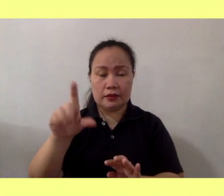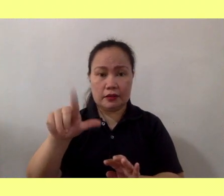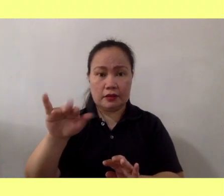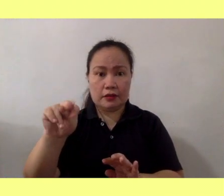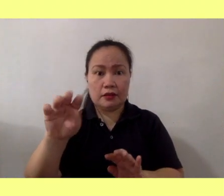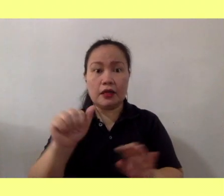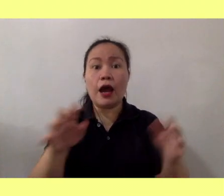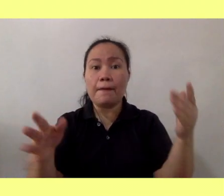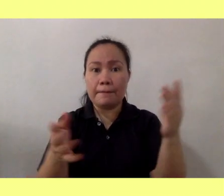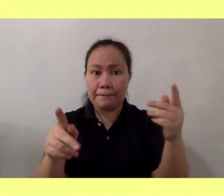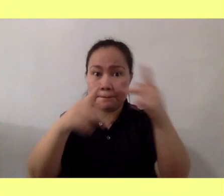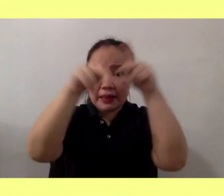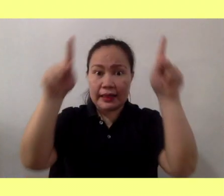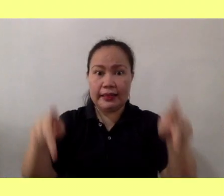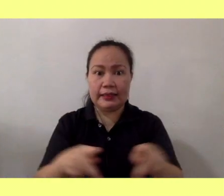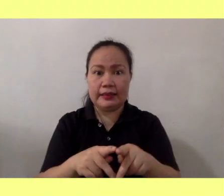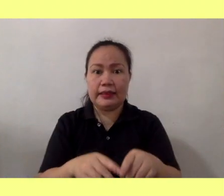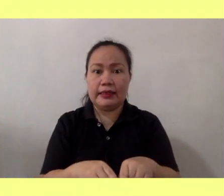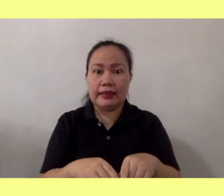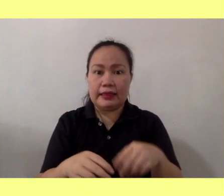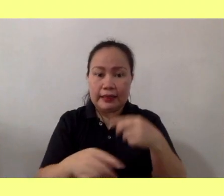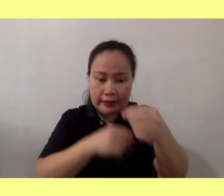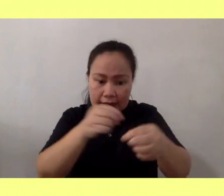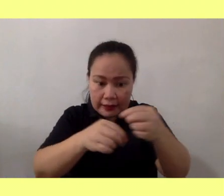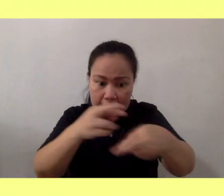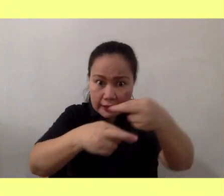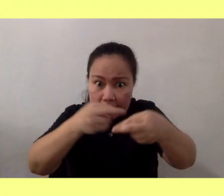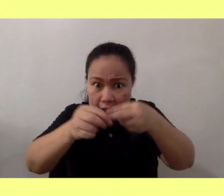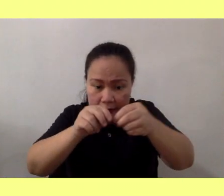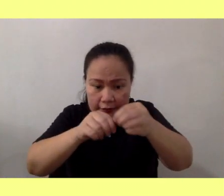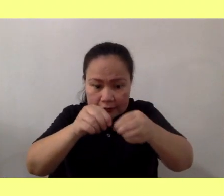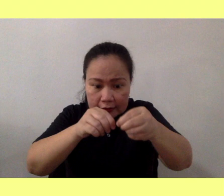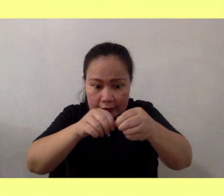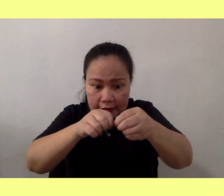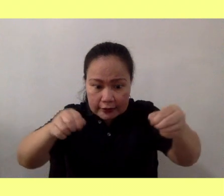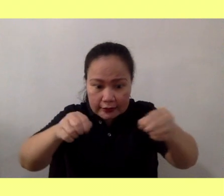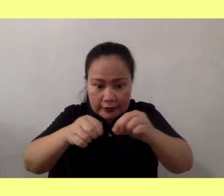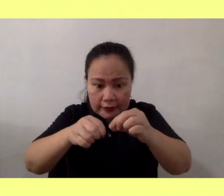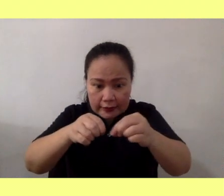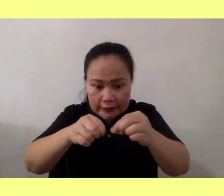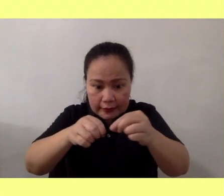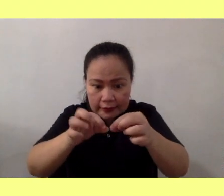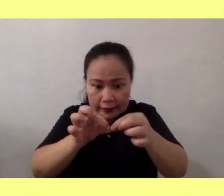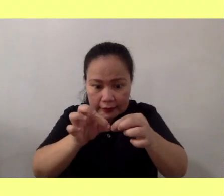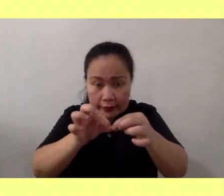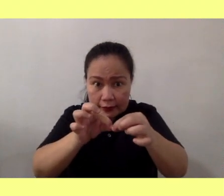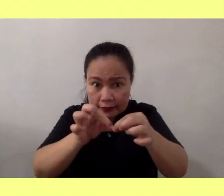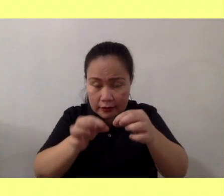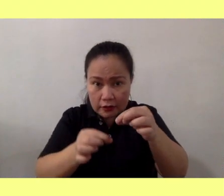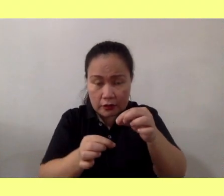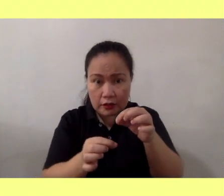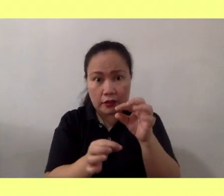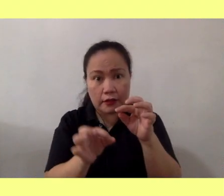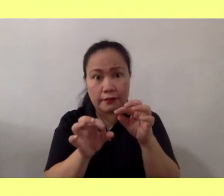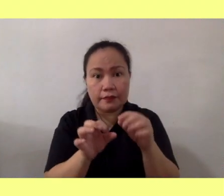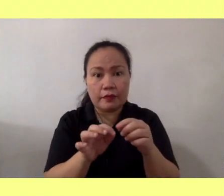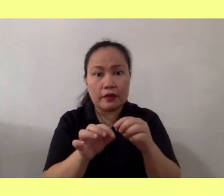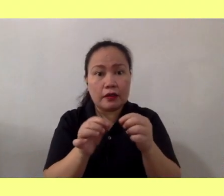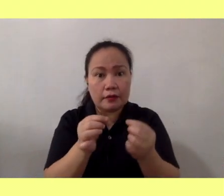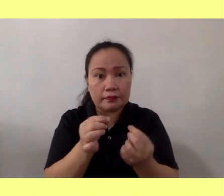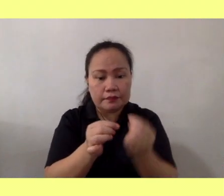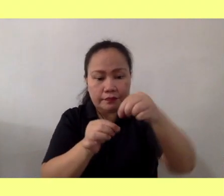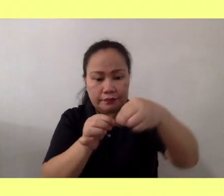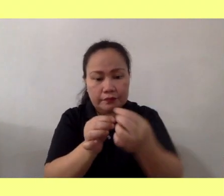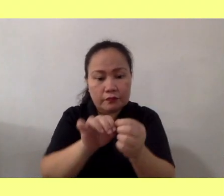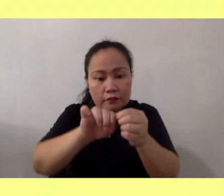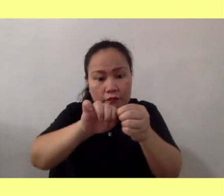this is a plane. A knot on a piece of thread, when we say knot, yung buhol. Okay? Hindi po sinabing thread. Pag